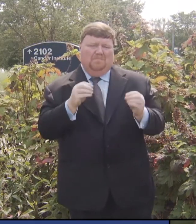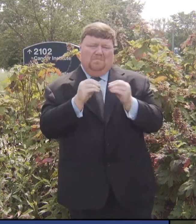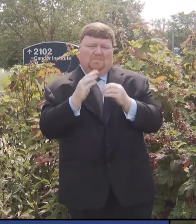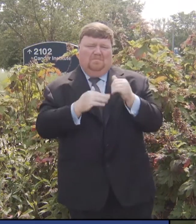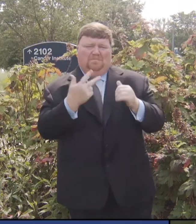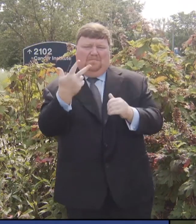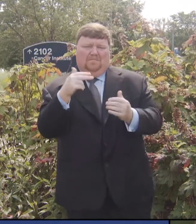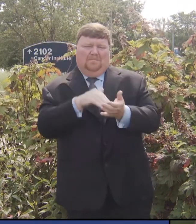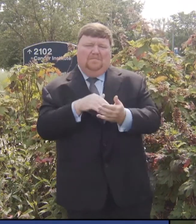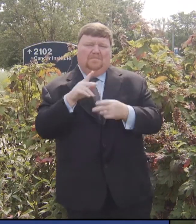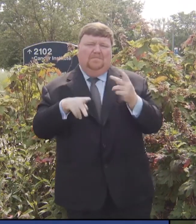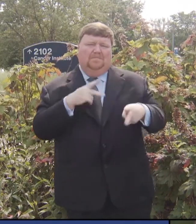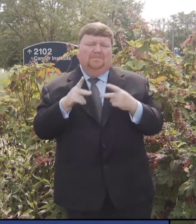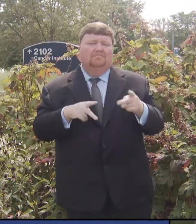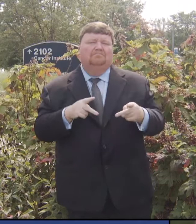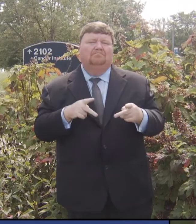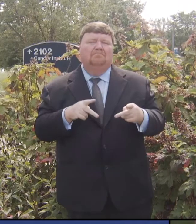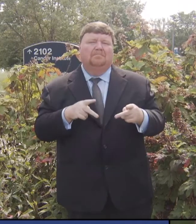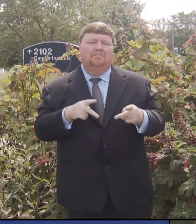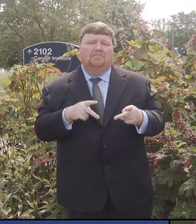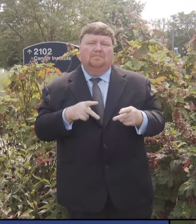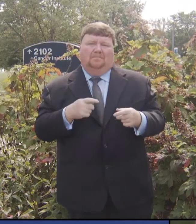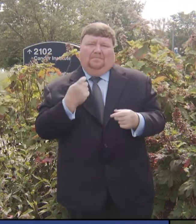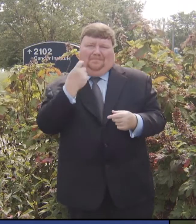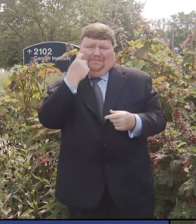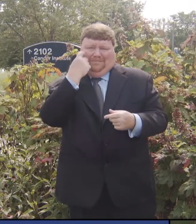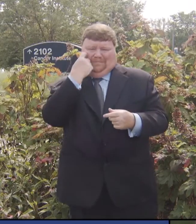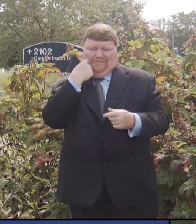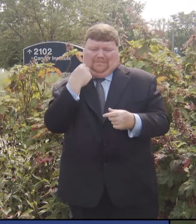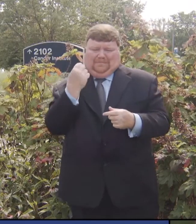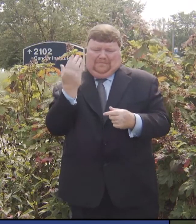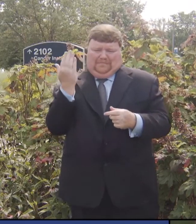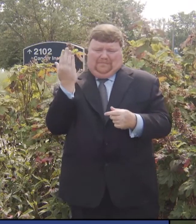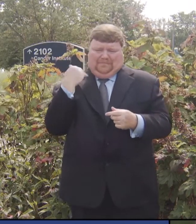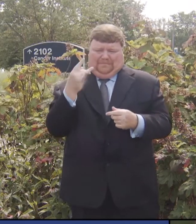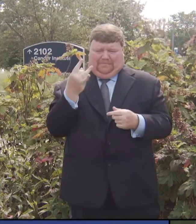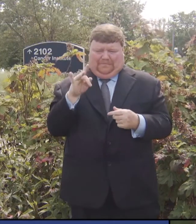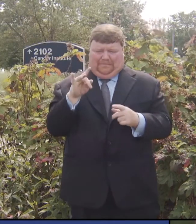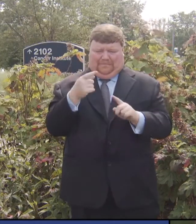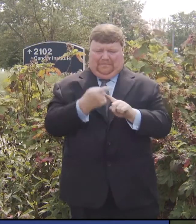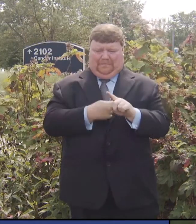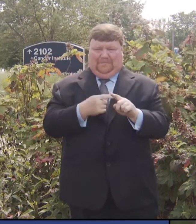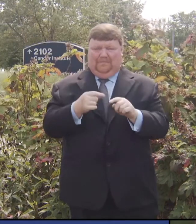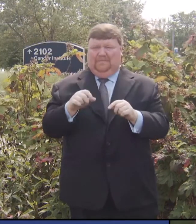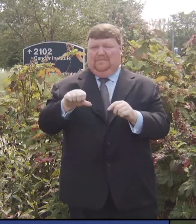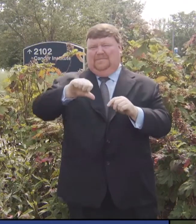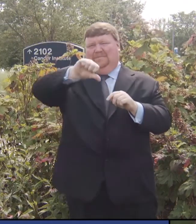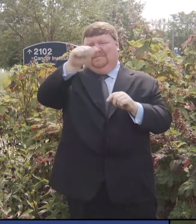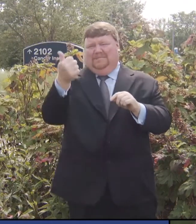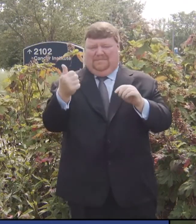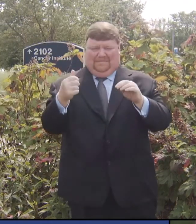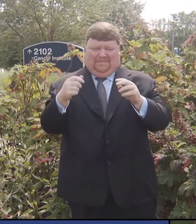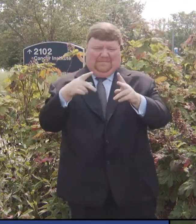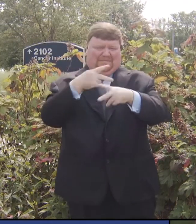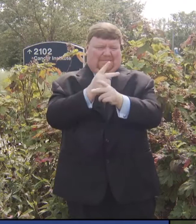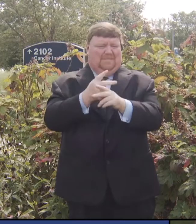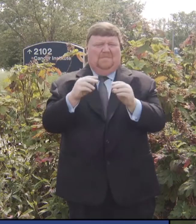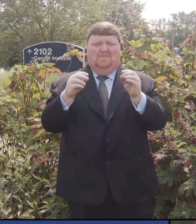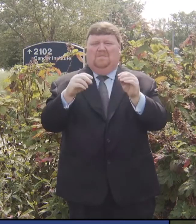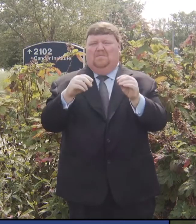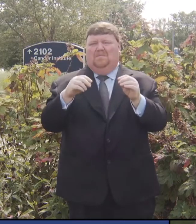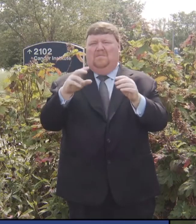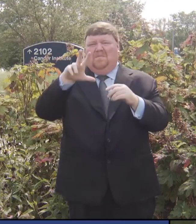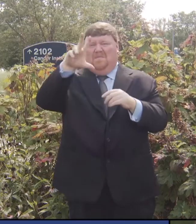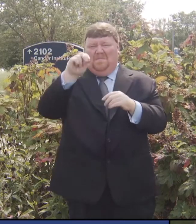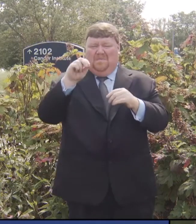3,000 lives. In just the last 18 months, we have lost 10 times that amount, almost